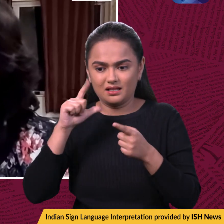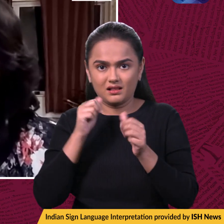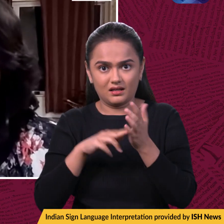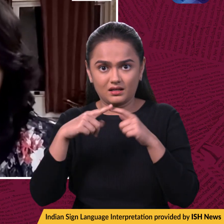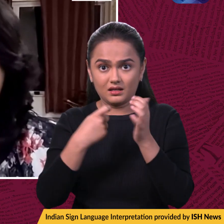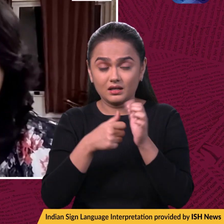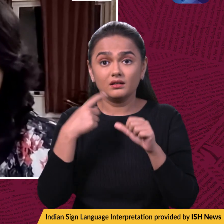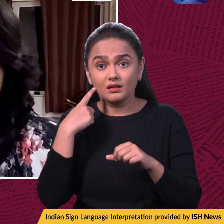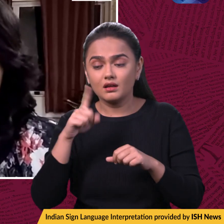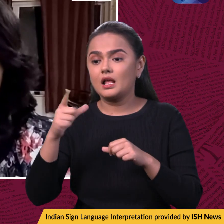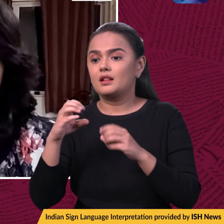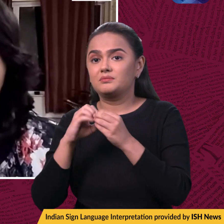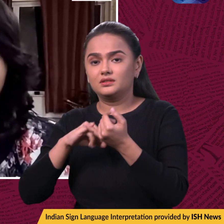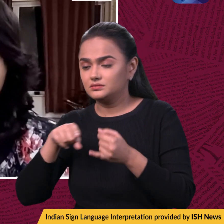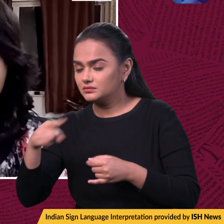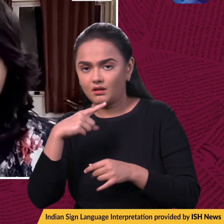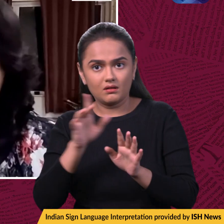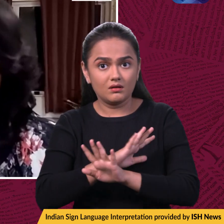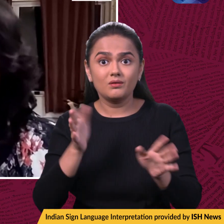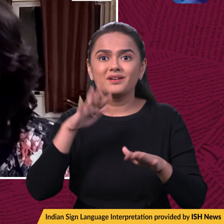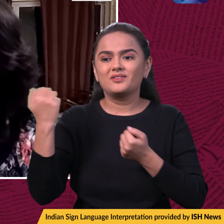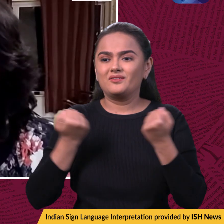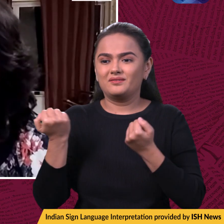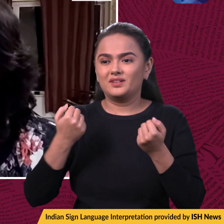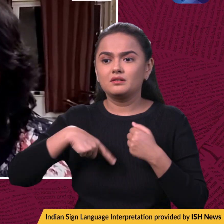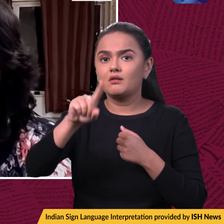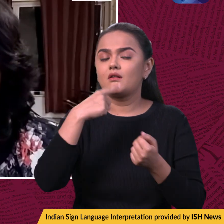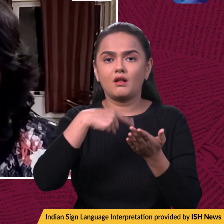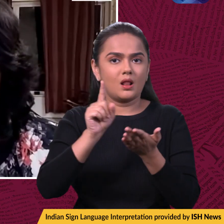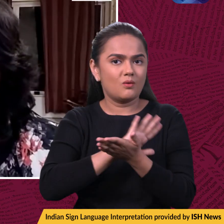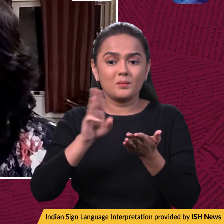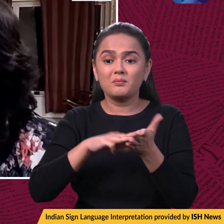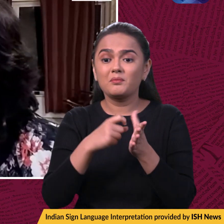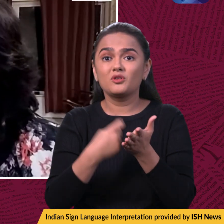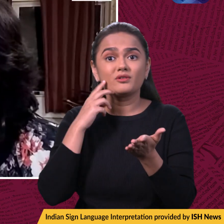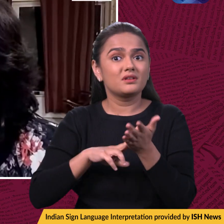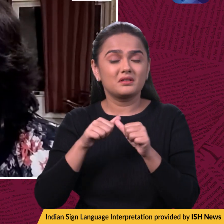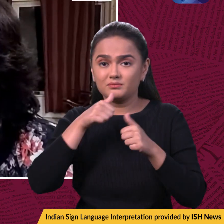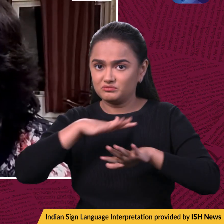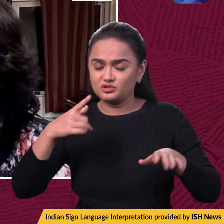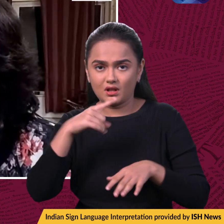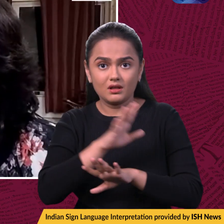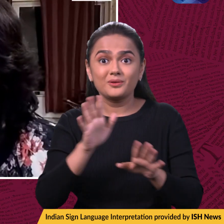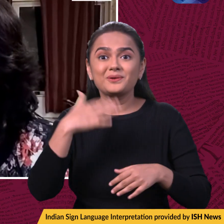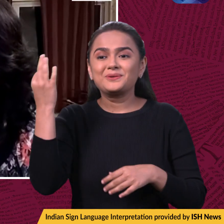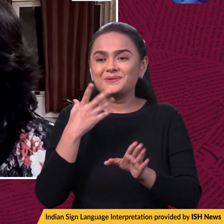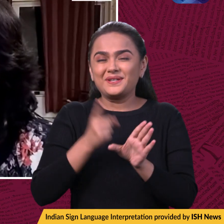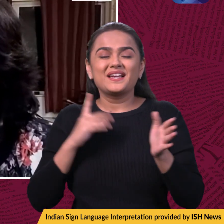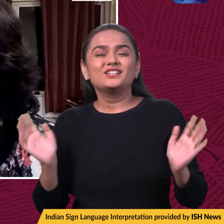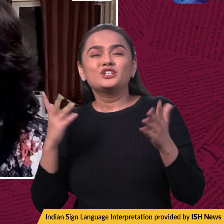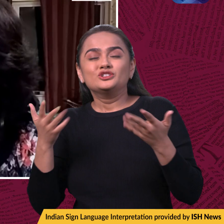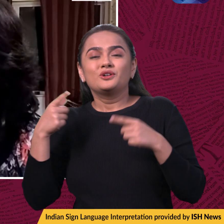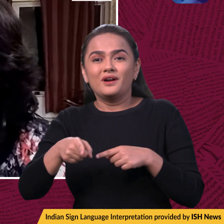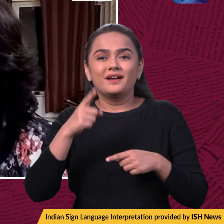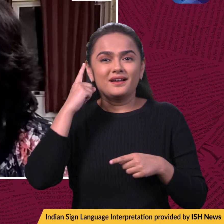Neelankarai, and Elliott's Beach. Vehicles will not be allowed on Marina Beach, and New Year celebrations will